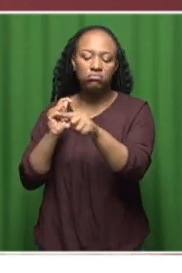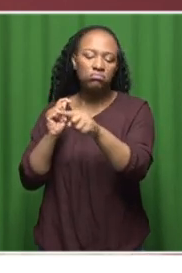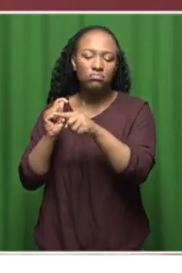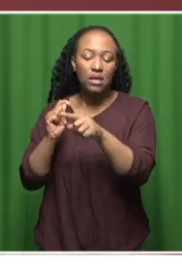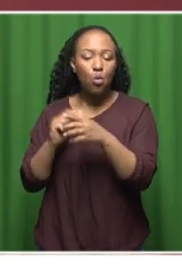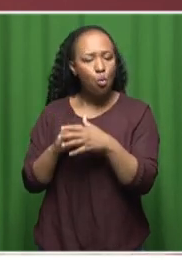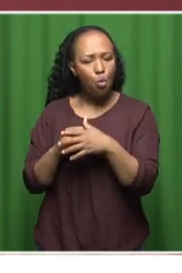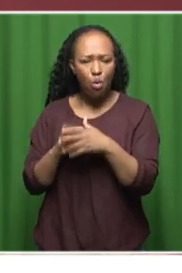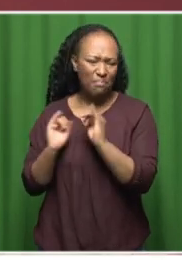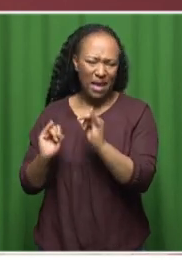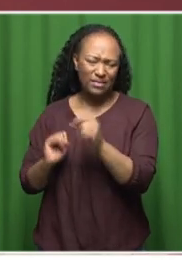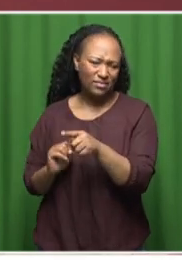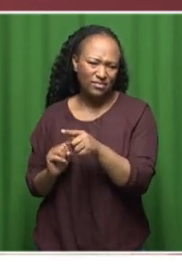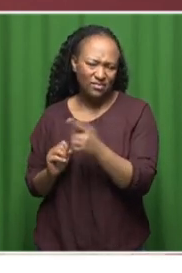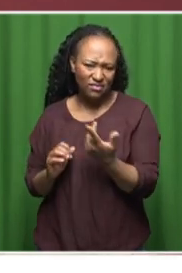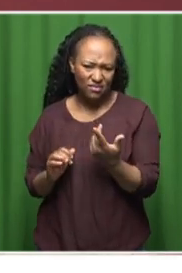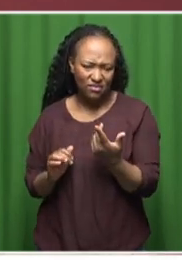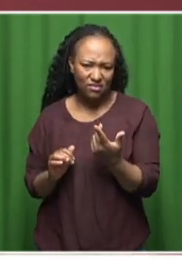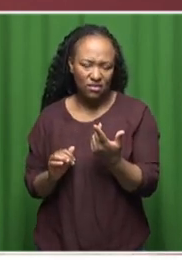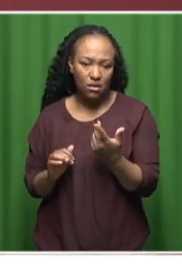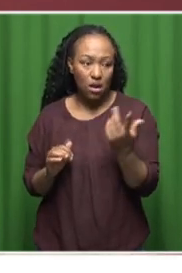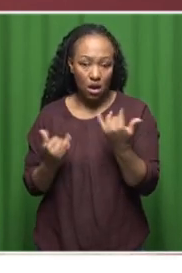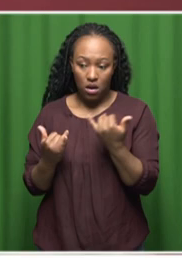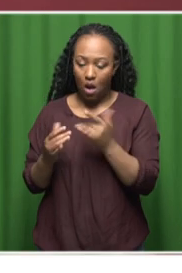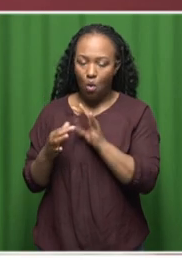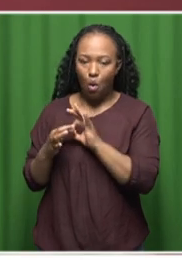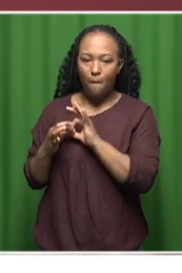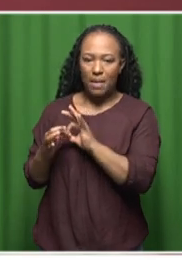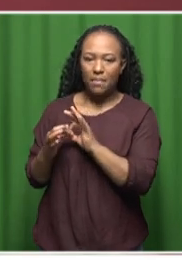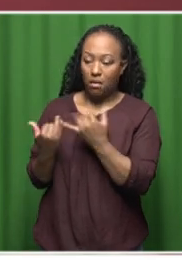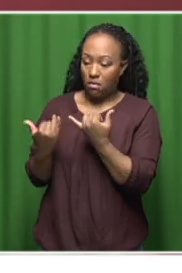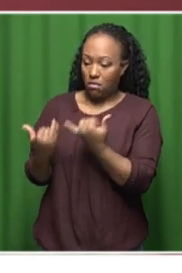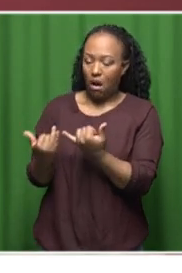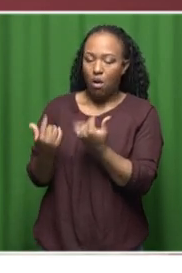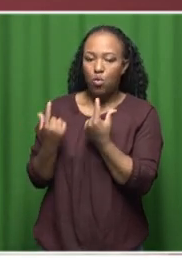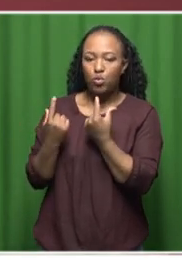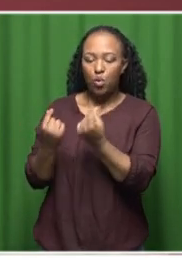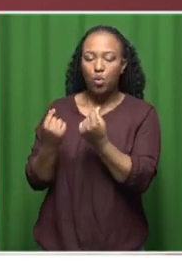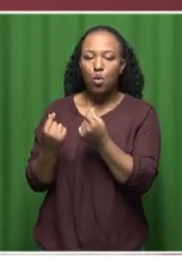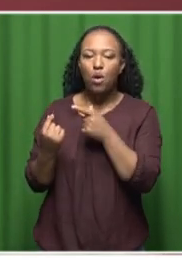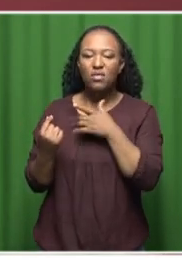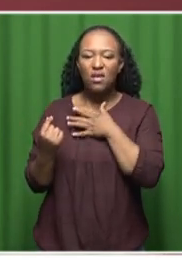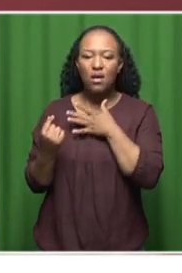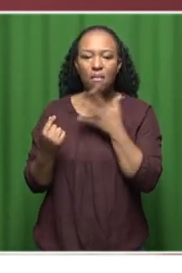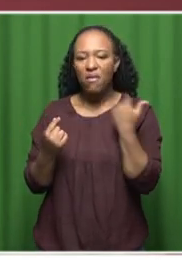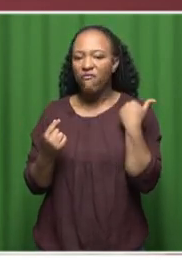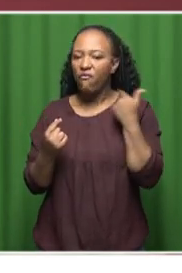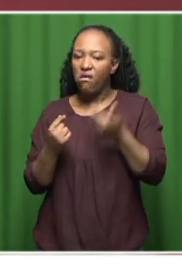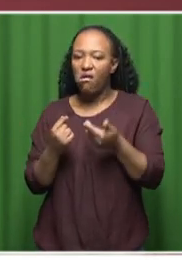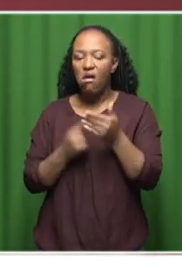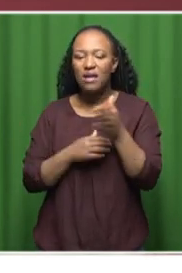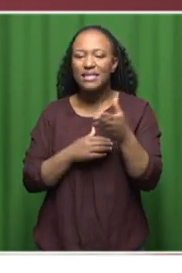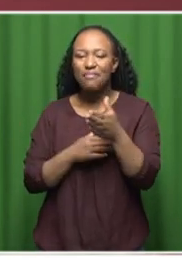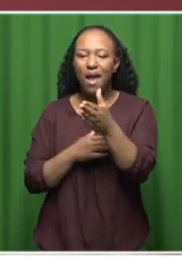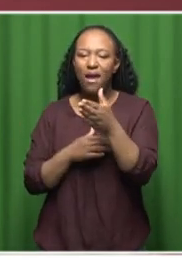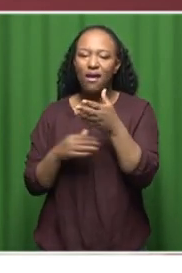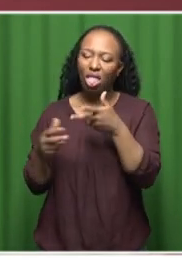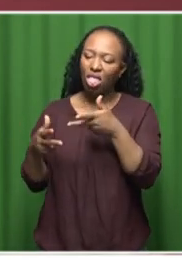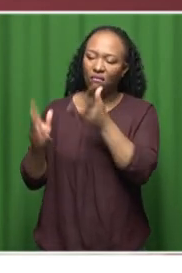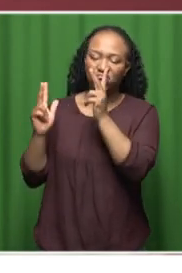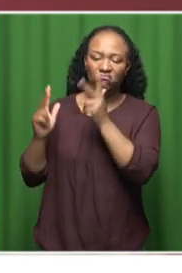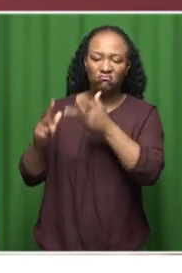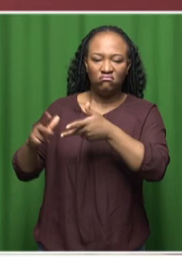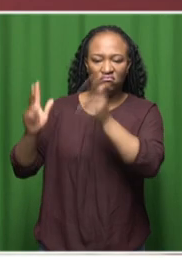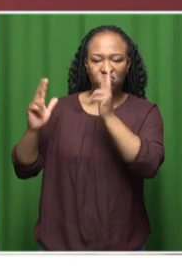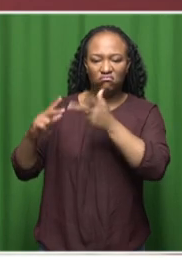that this commitment they are making is because of this negligence that the Sedibeng district and Emfuleni